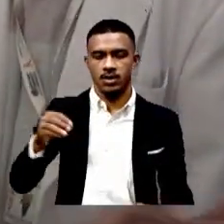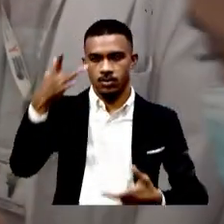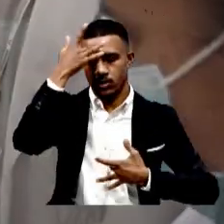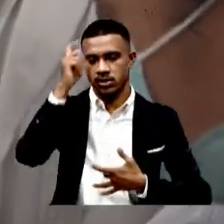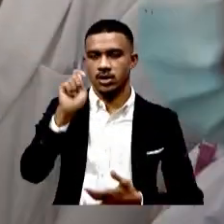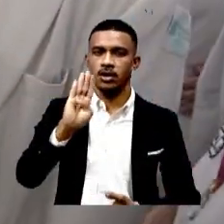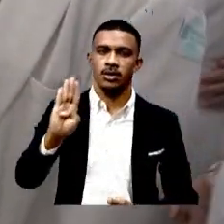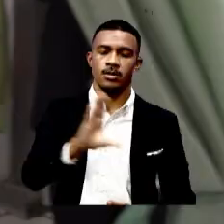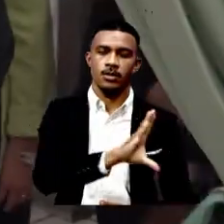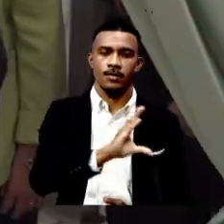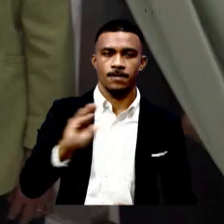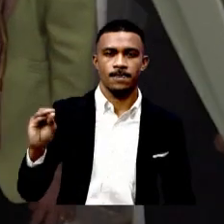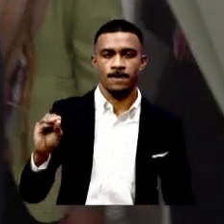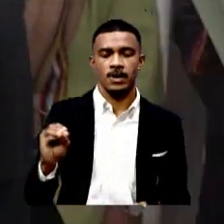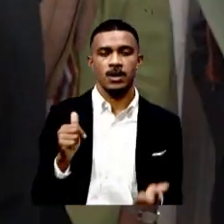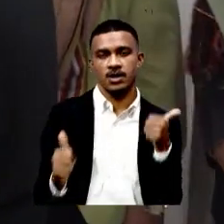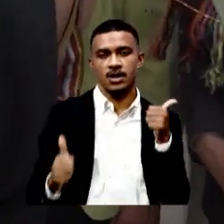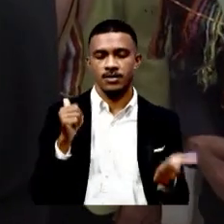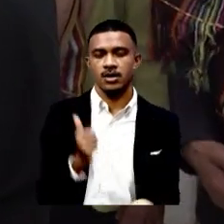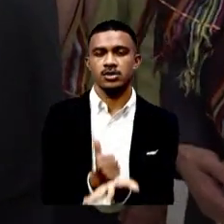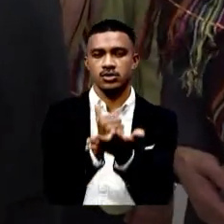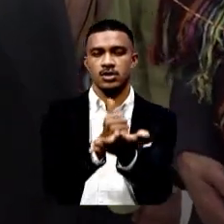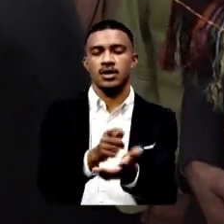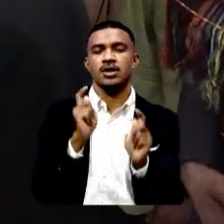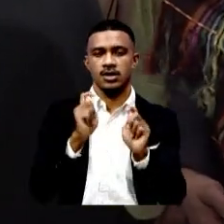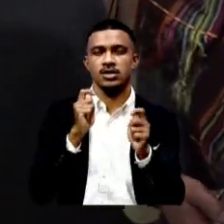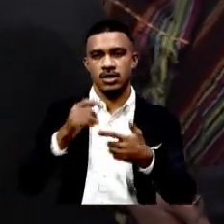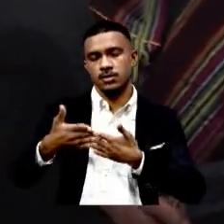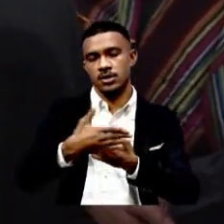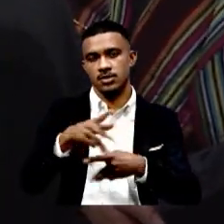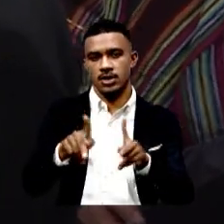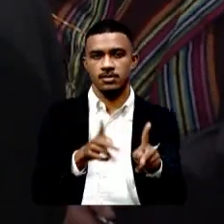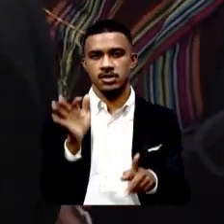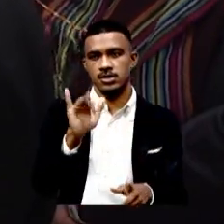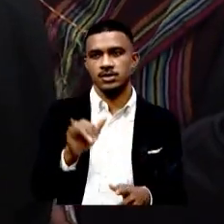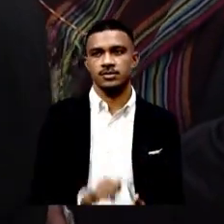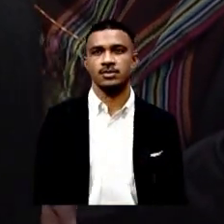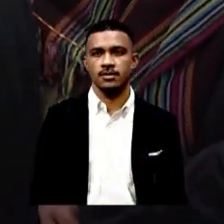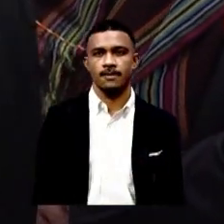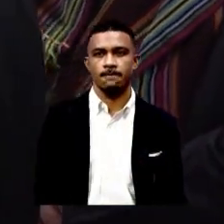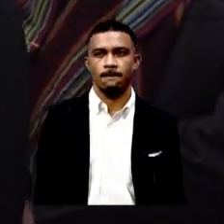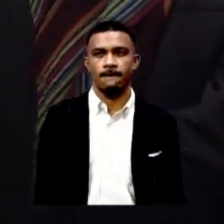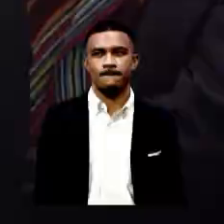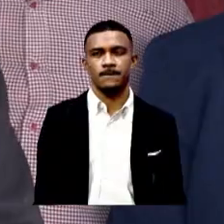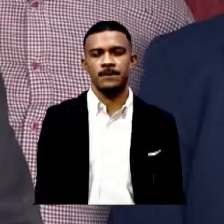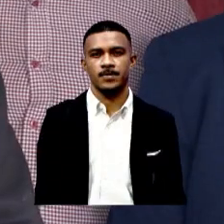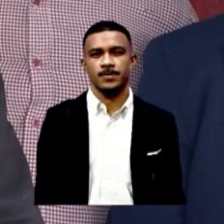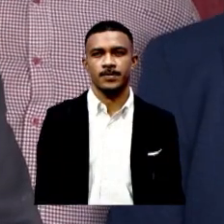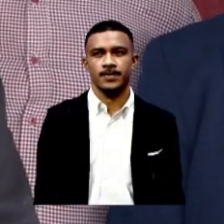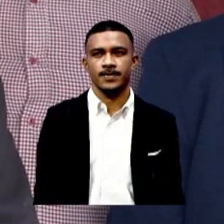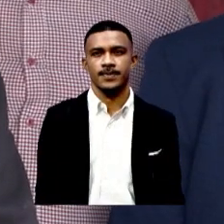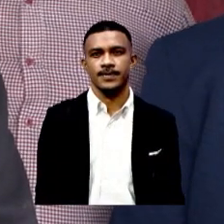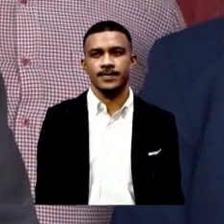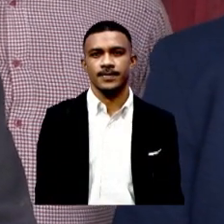Sira, no van TB móvel, nebe se facilita teste basically ba comunidade. Today, the National Health Laboratory, we have been able